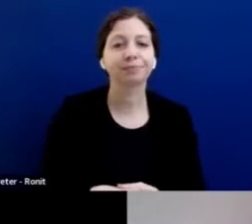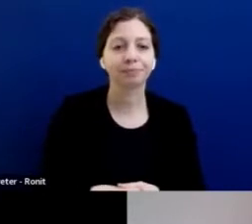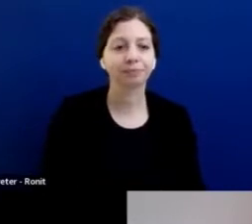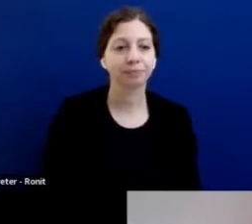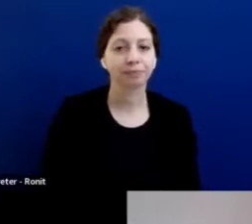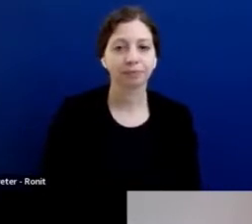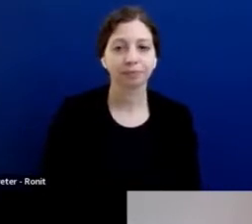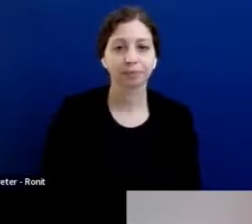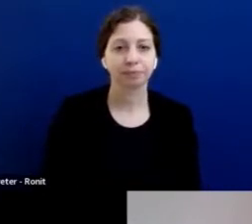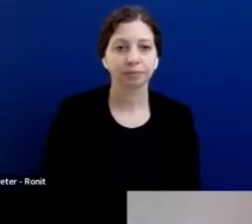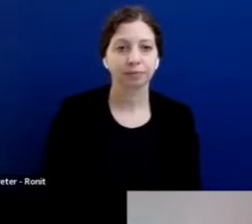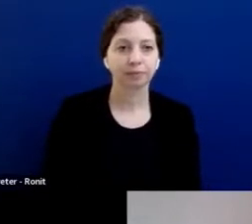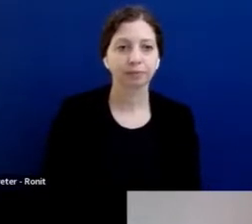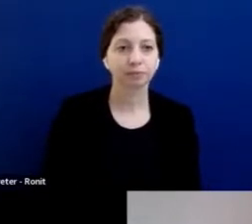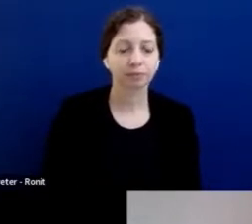Terry.